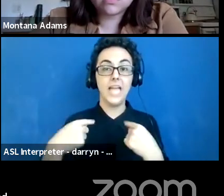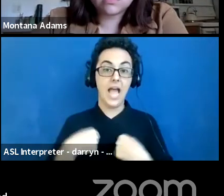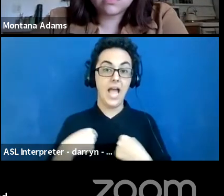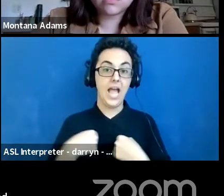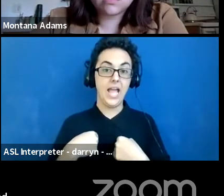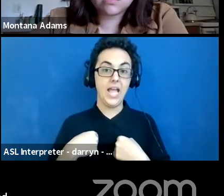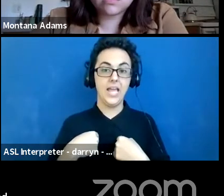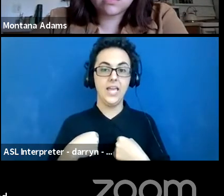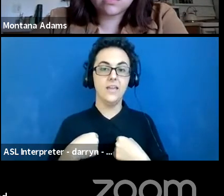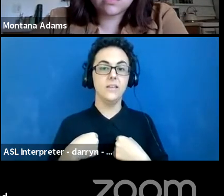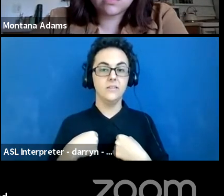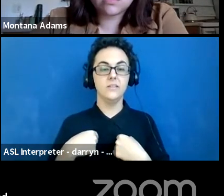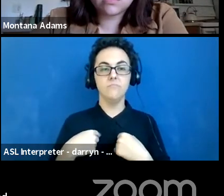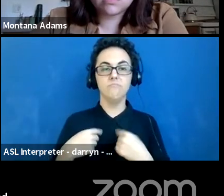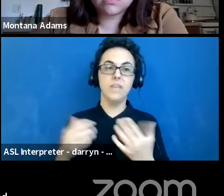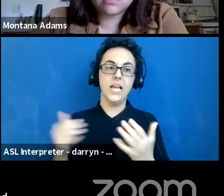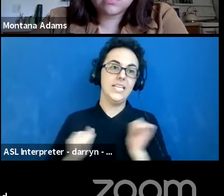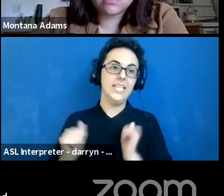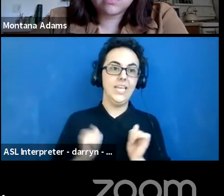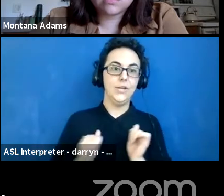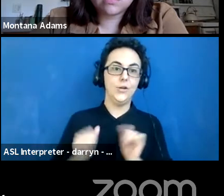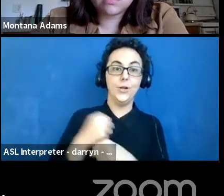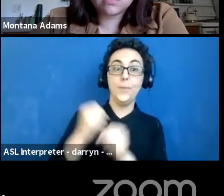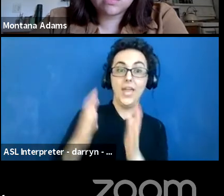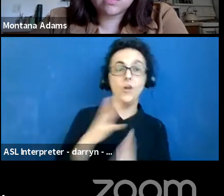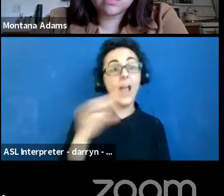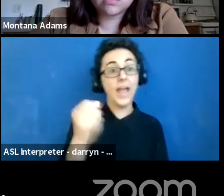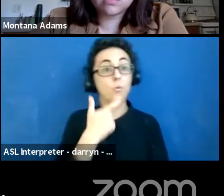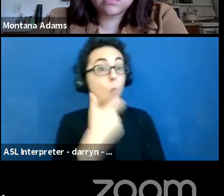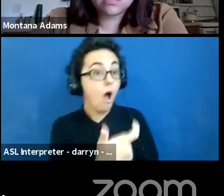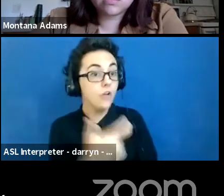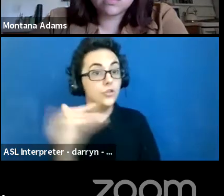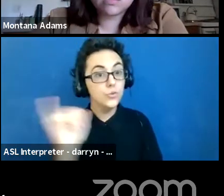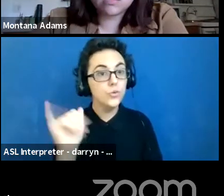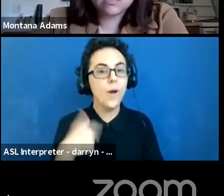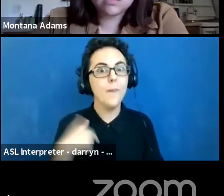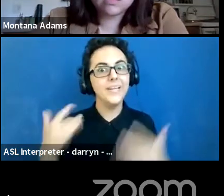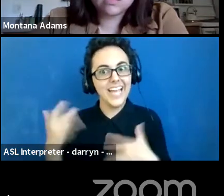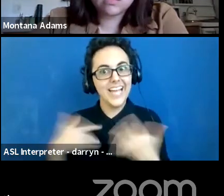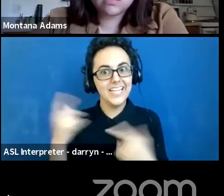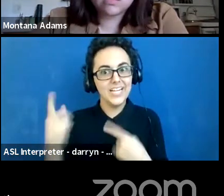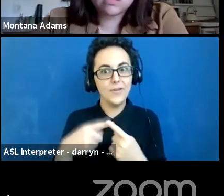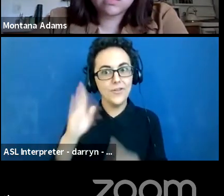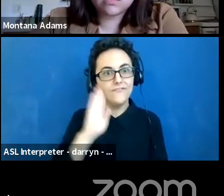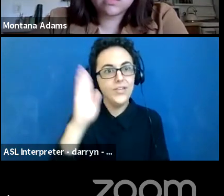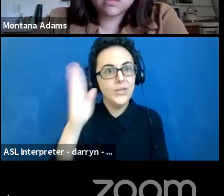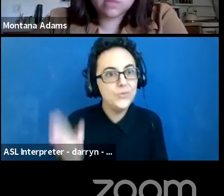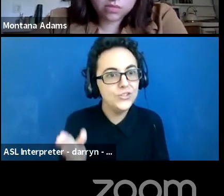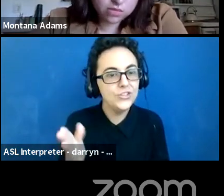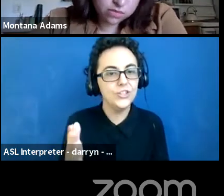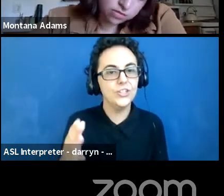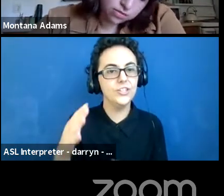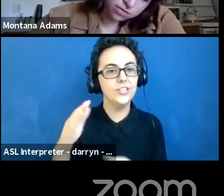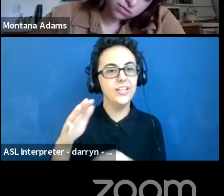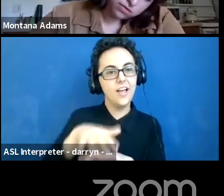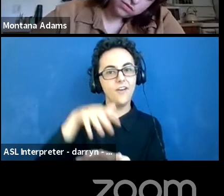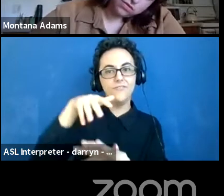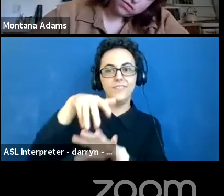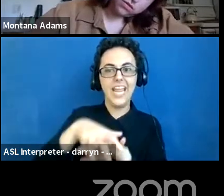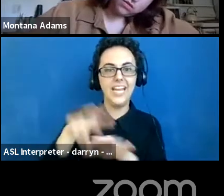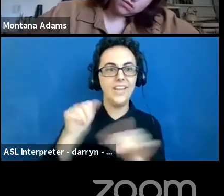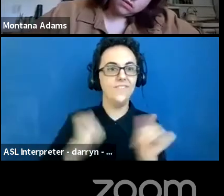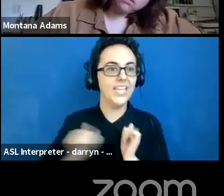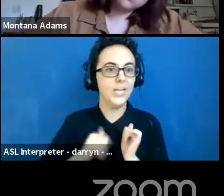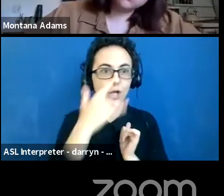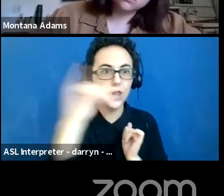am excited about what the future of Native theater looks like. What does the future of Native activists